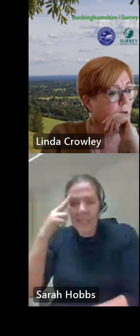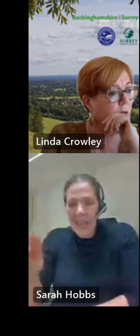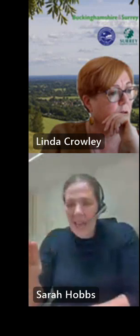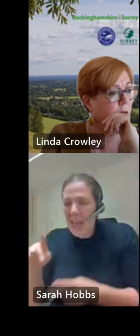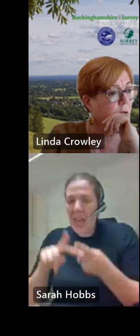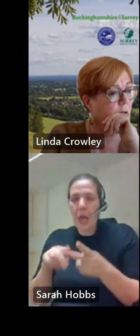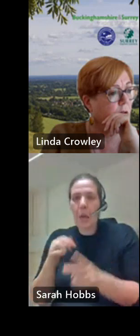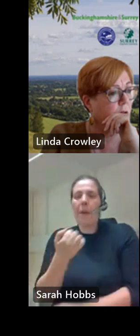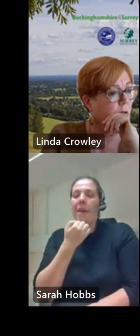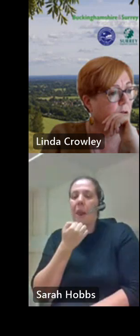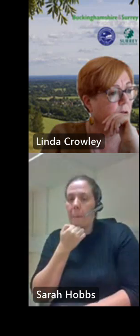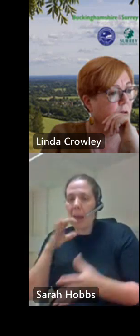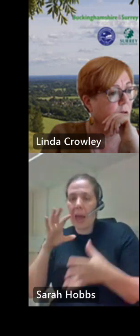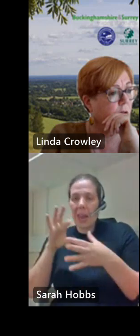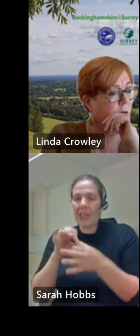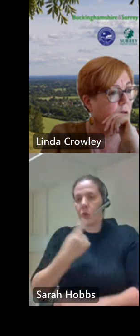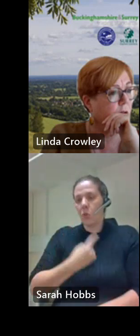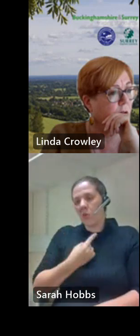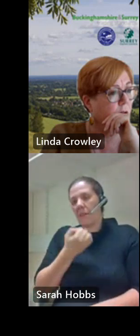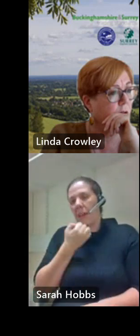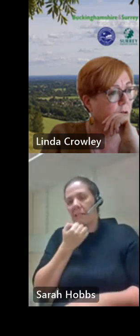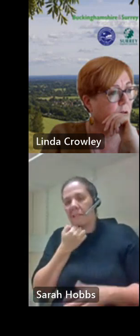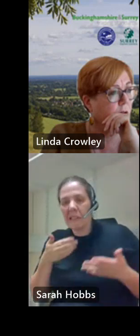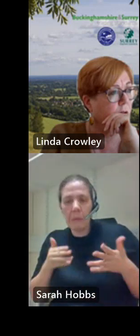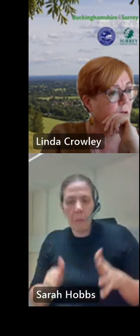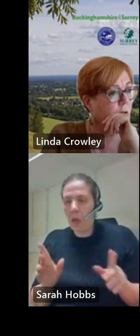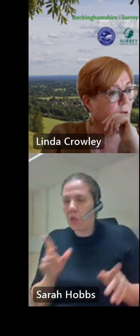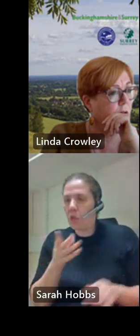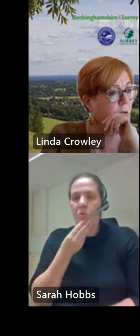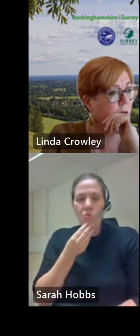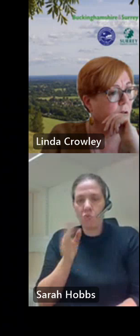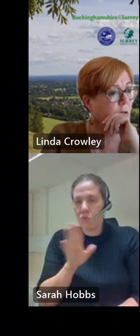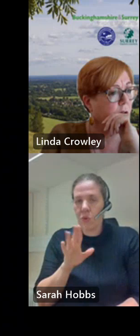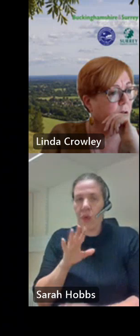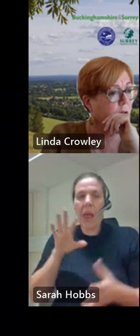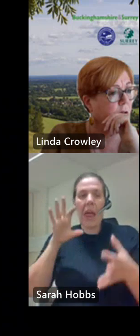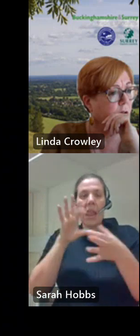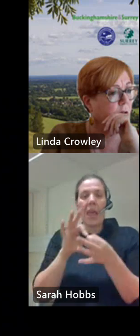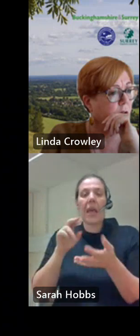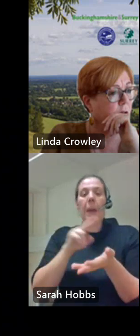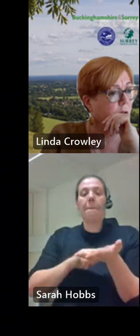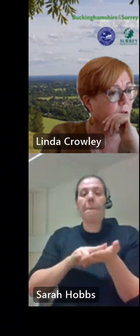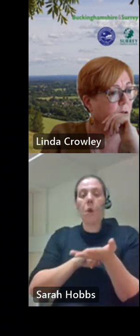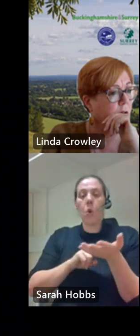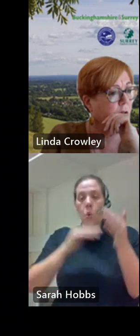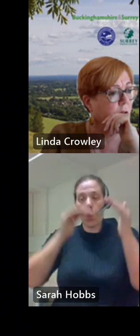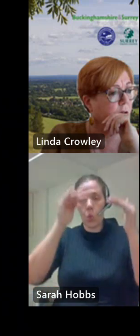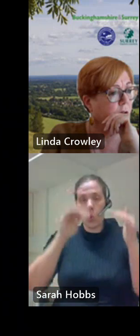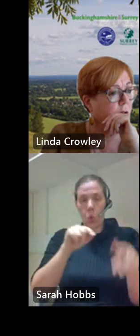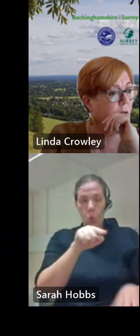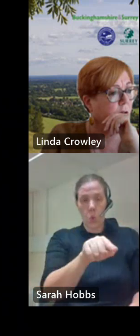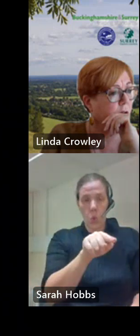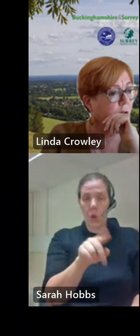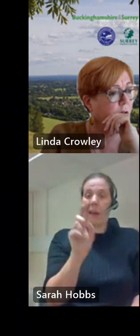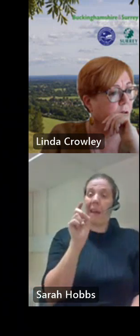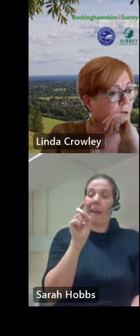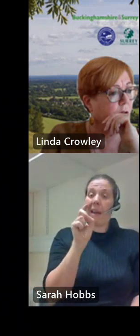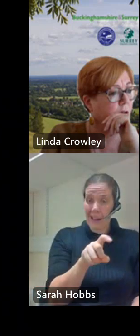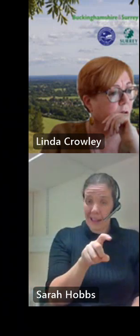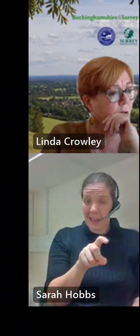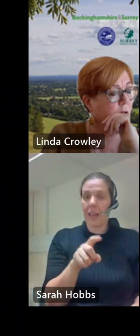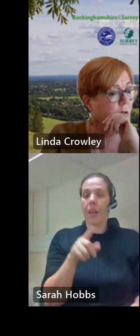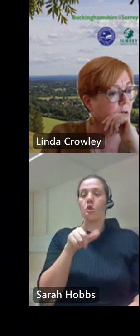know, associated with yourself. And there's guidance. Every link in blue at the bottom of every page or this inner page takes you to where you can